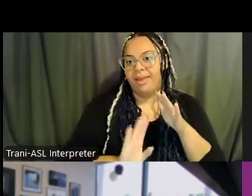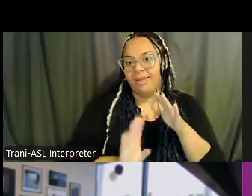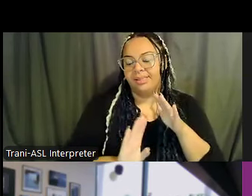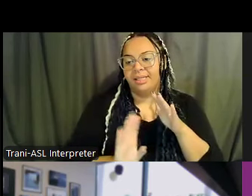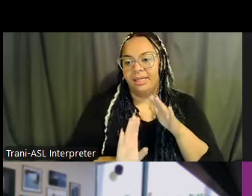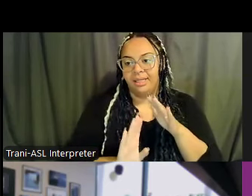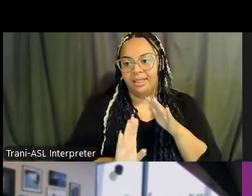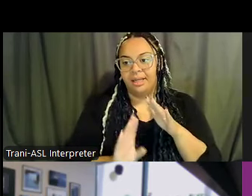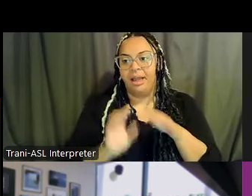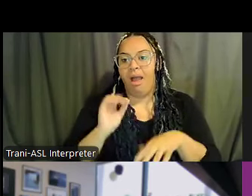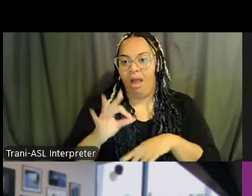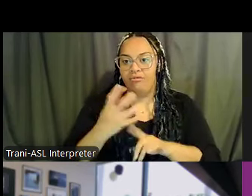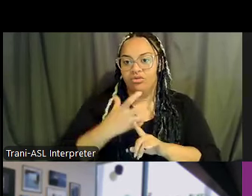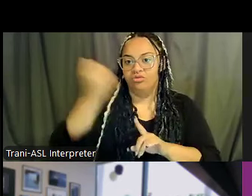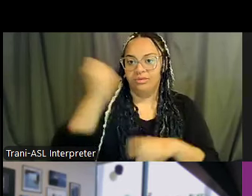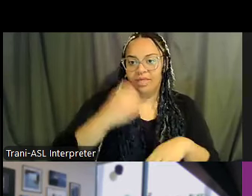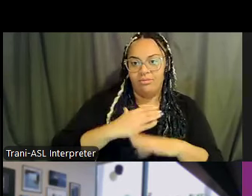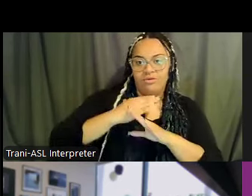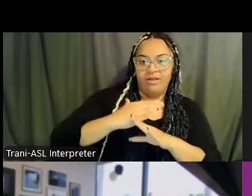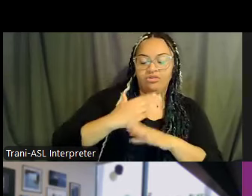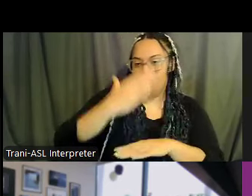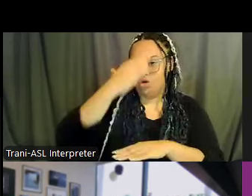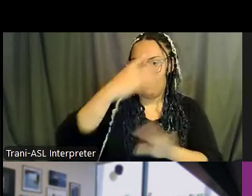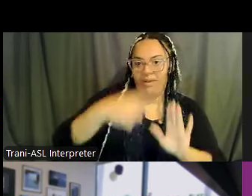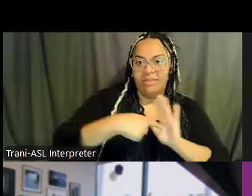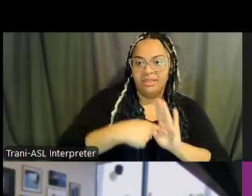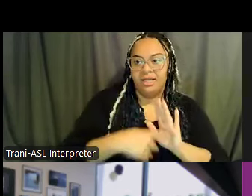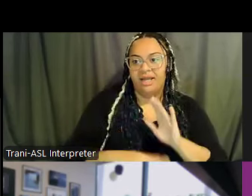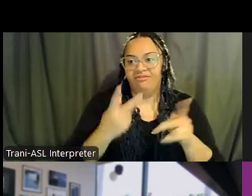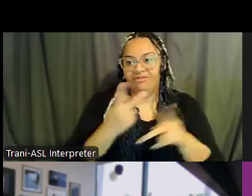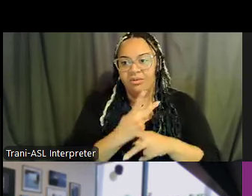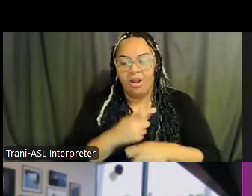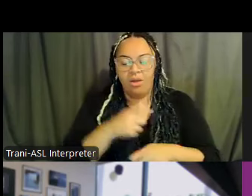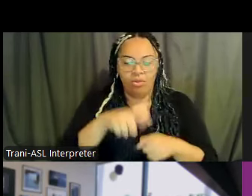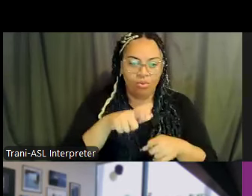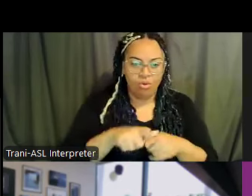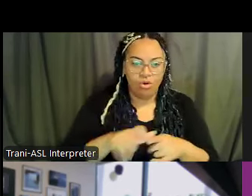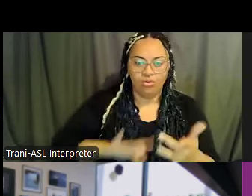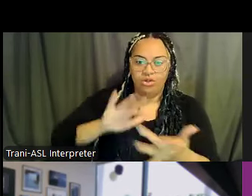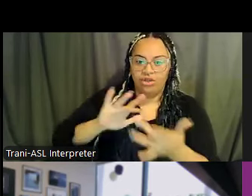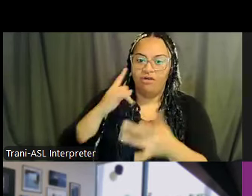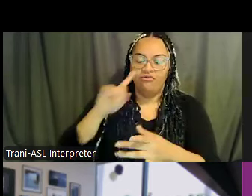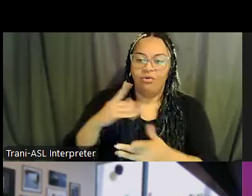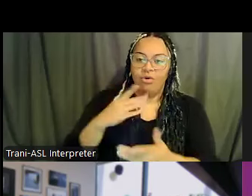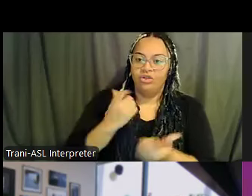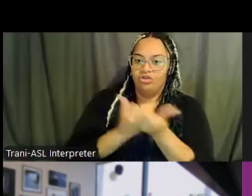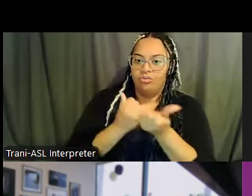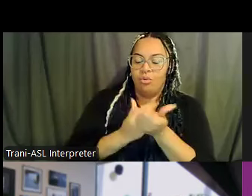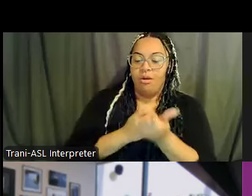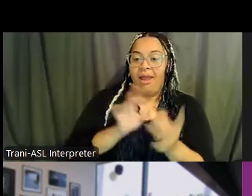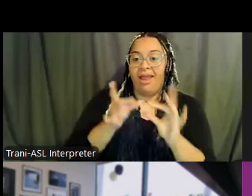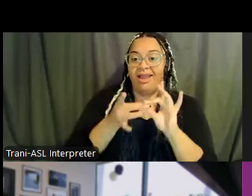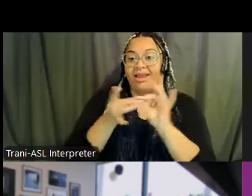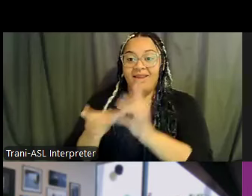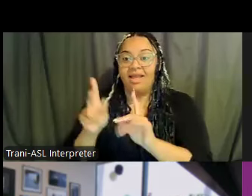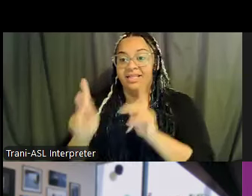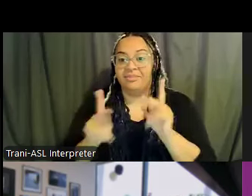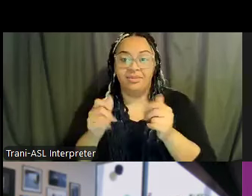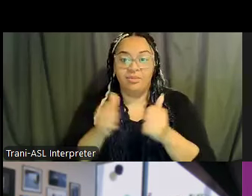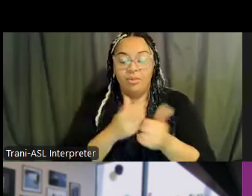basics of suicide prevention, knowing the signs, finding the words, reaching out to support, and connecting individuals to